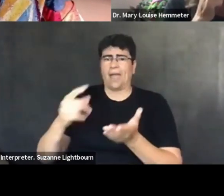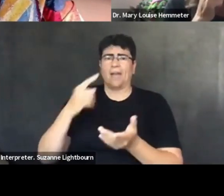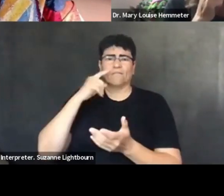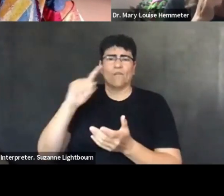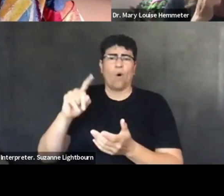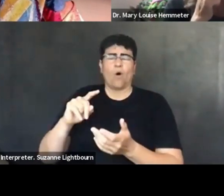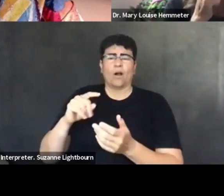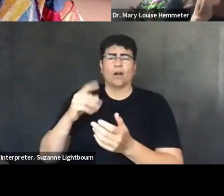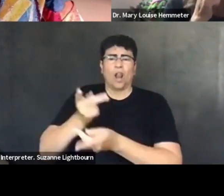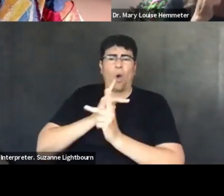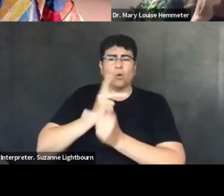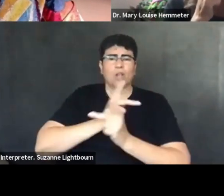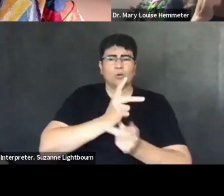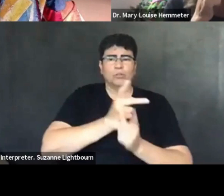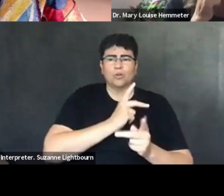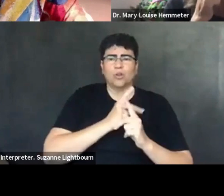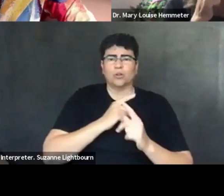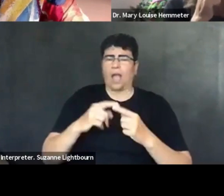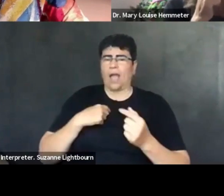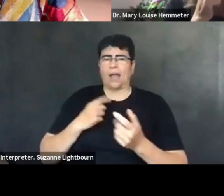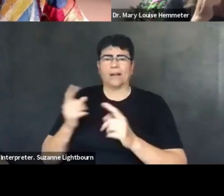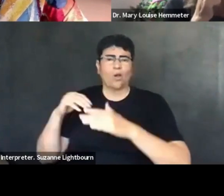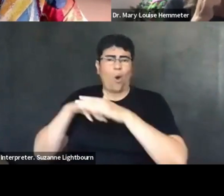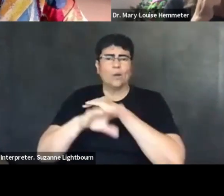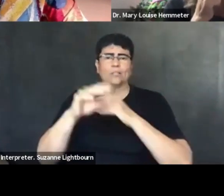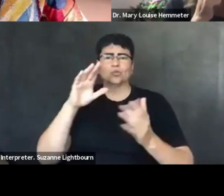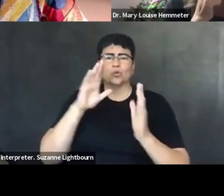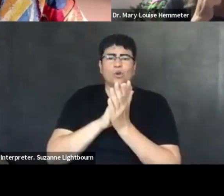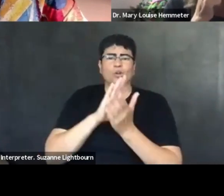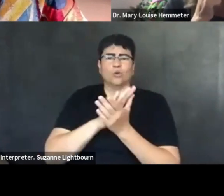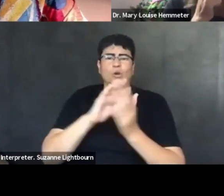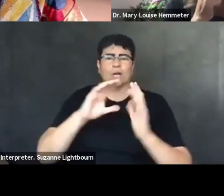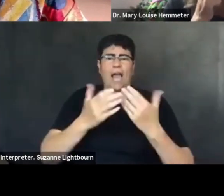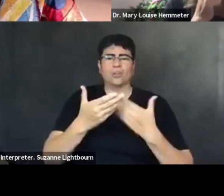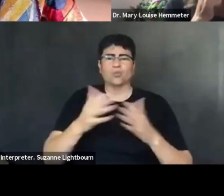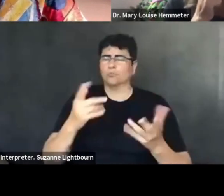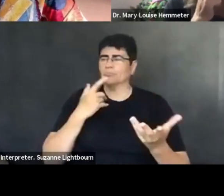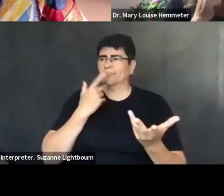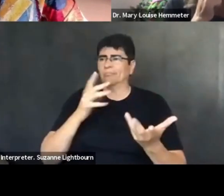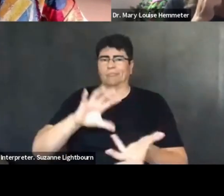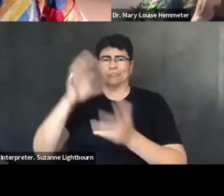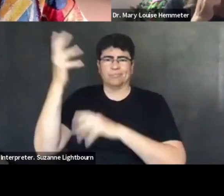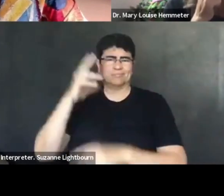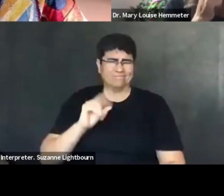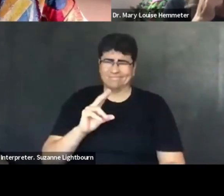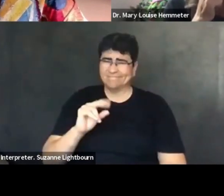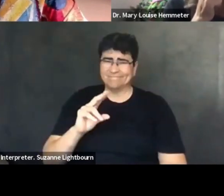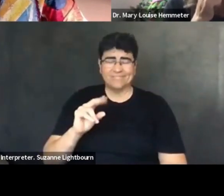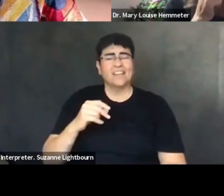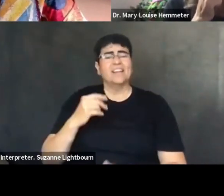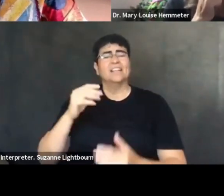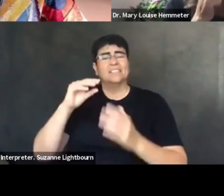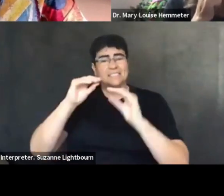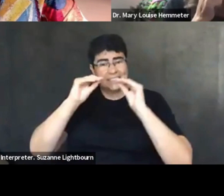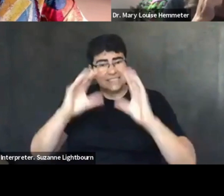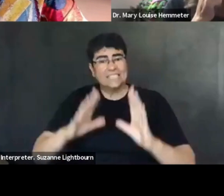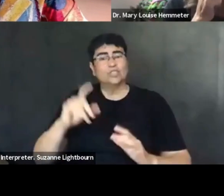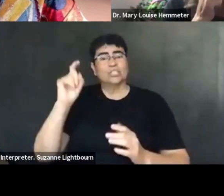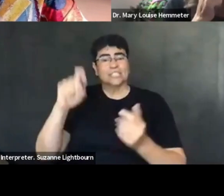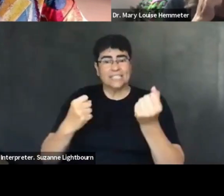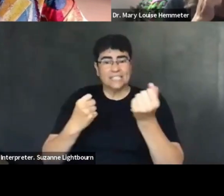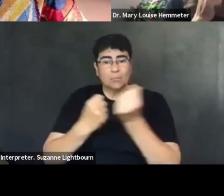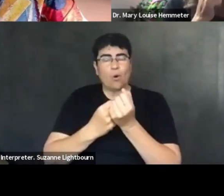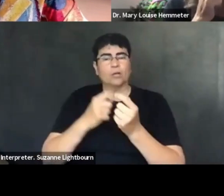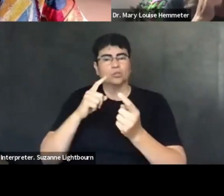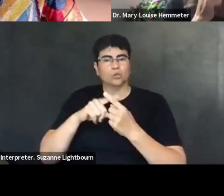suspend and cause harm. So I believe that teachers need the support in order to really address the unique